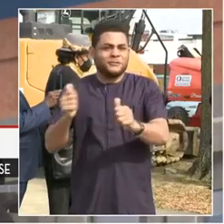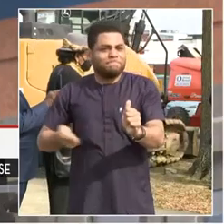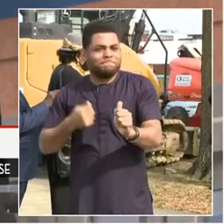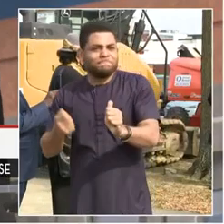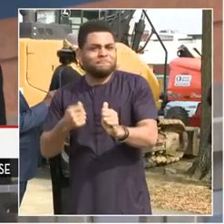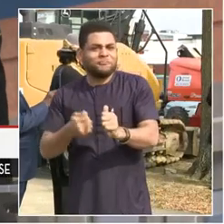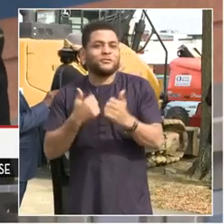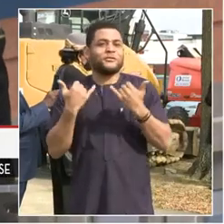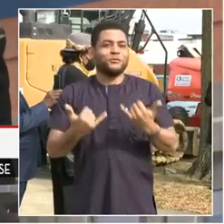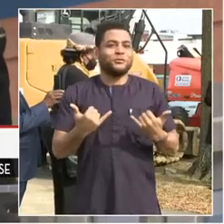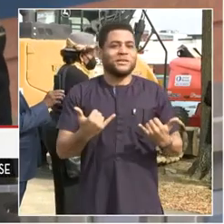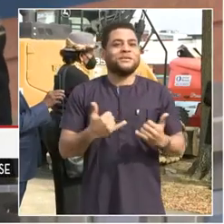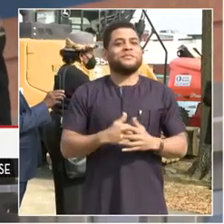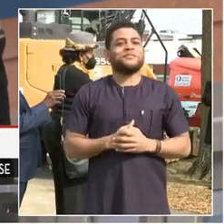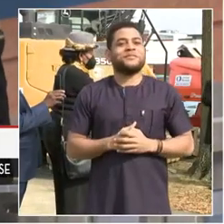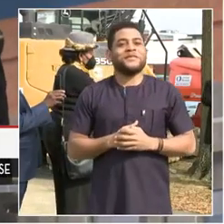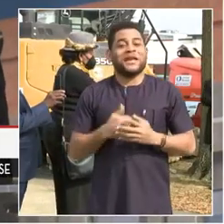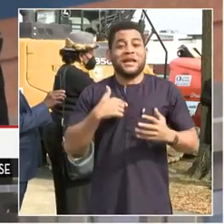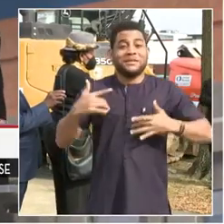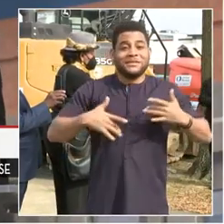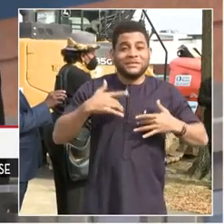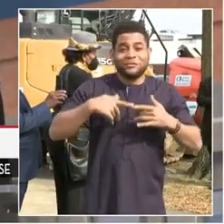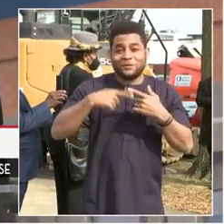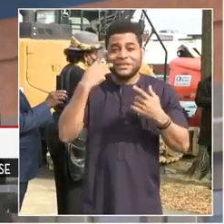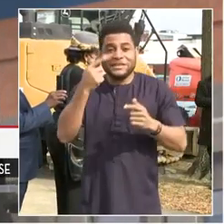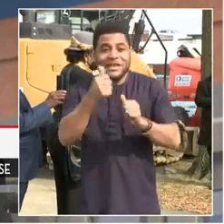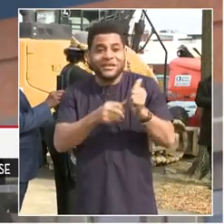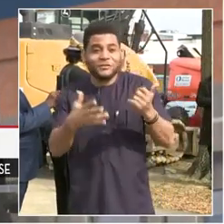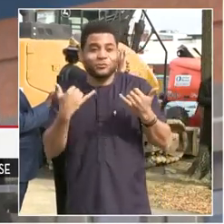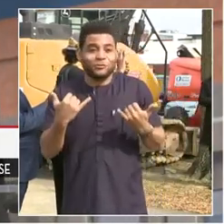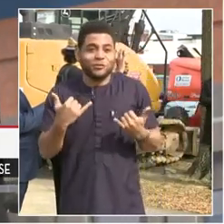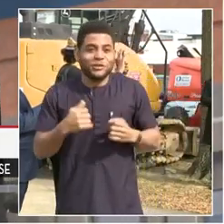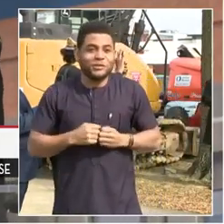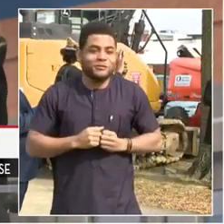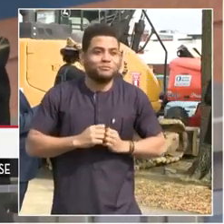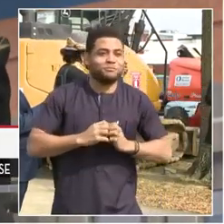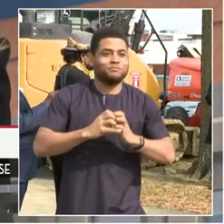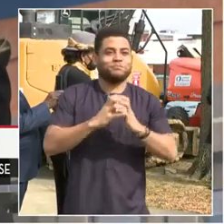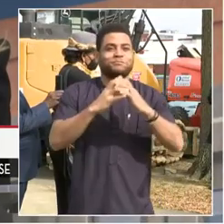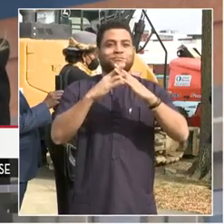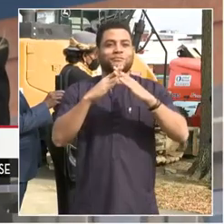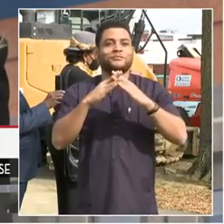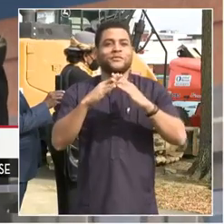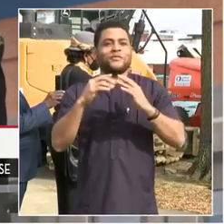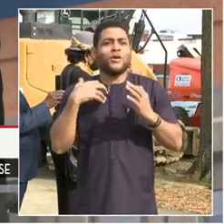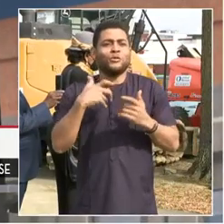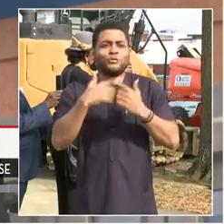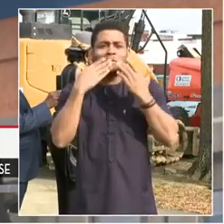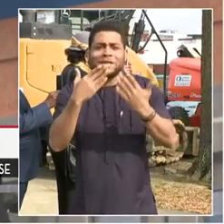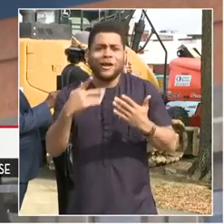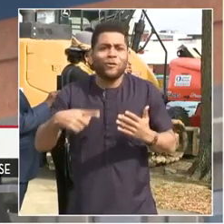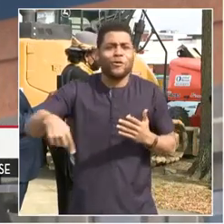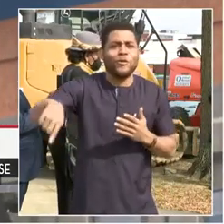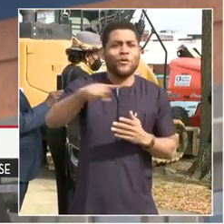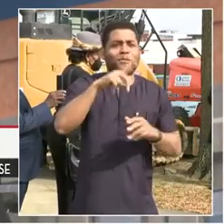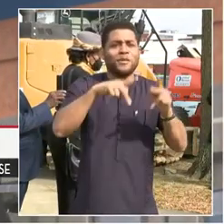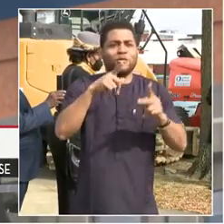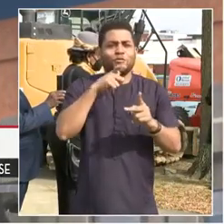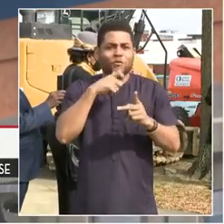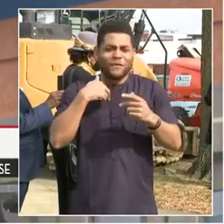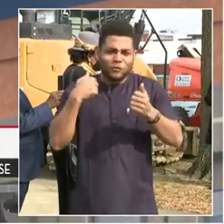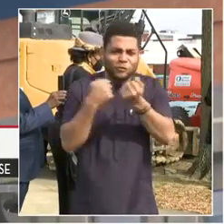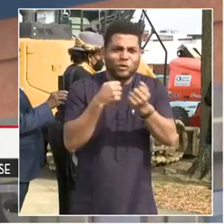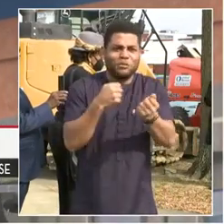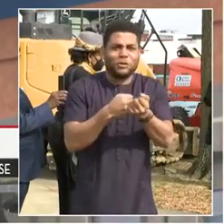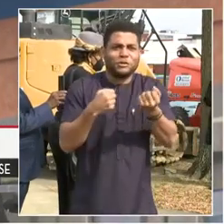see this coming to fruition. I want to also express my sincere thanks to all who have supported this effort and who have been pivotal